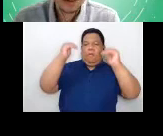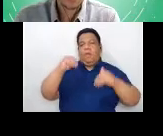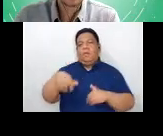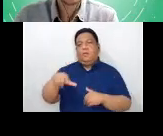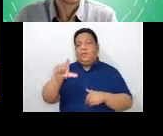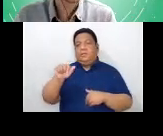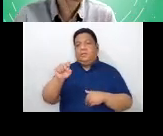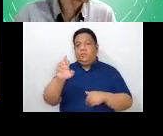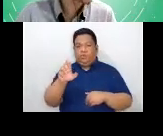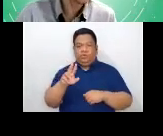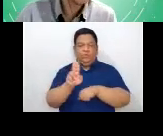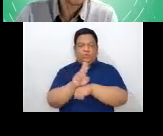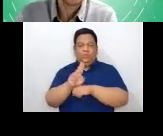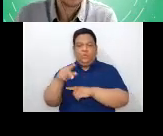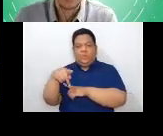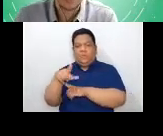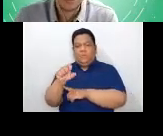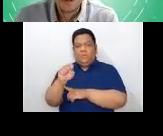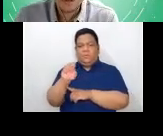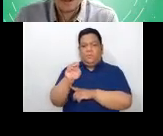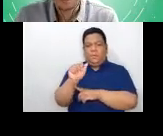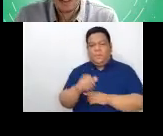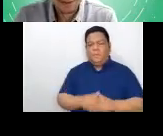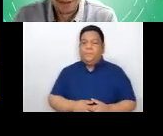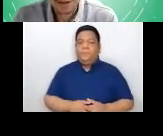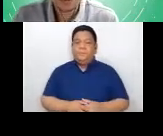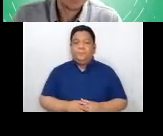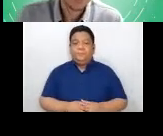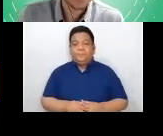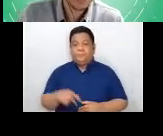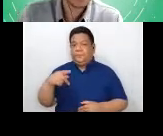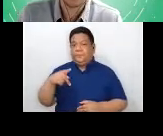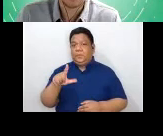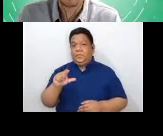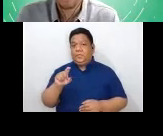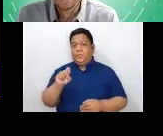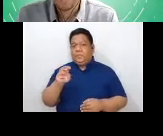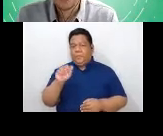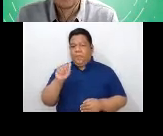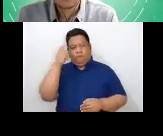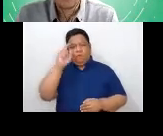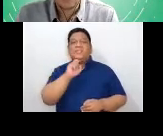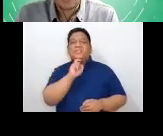to cut through materials usually associated with metal. So plasma cutters usually for cutting sheet metal.